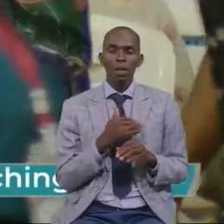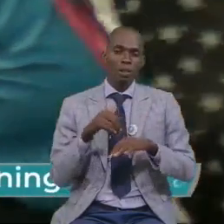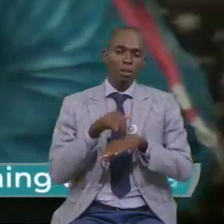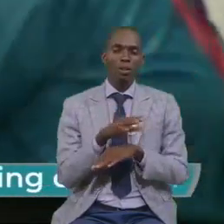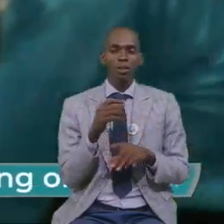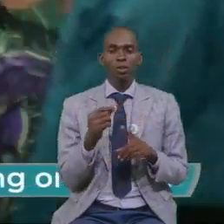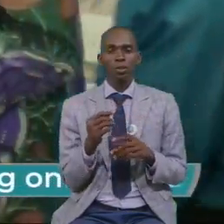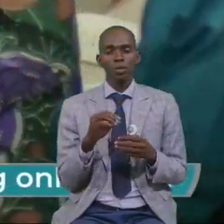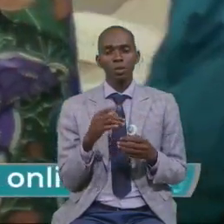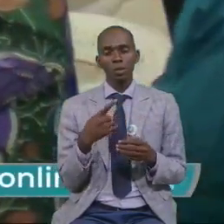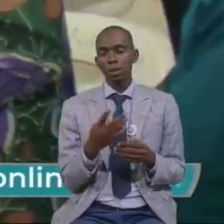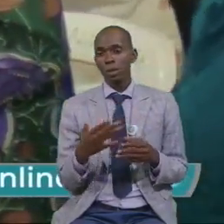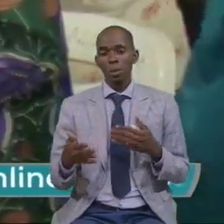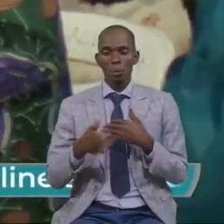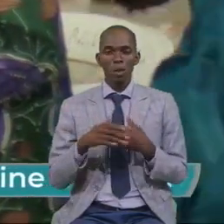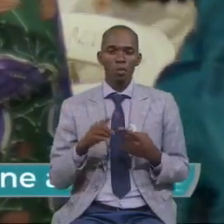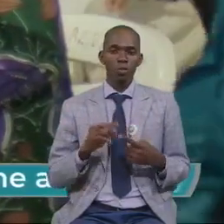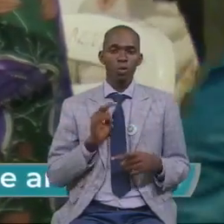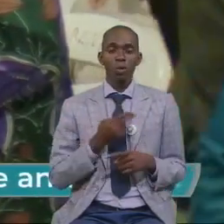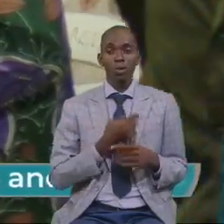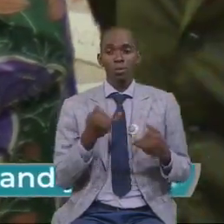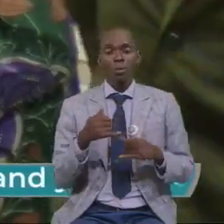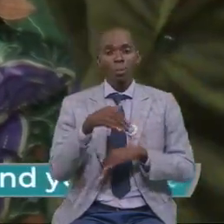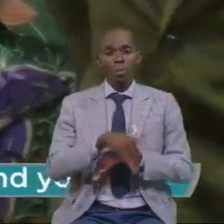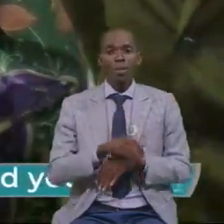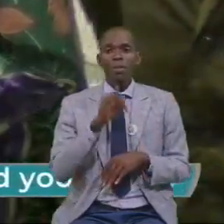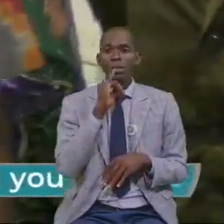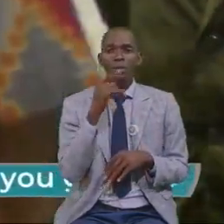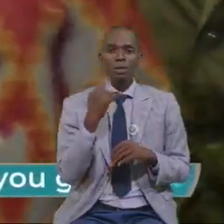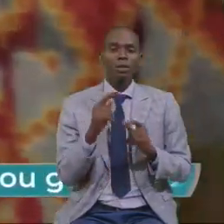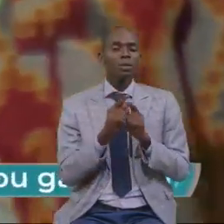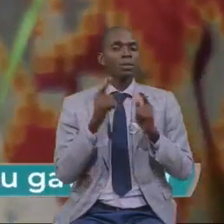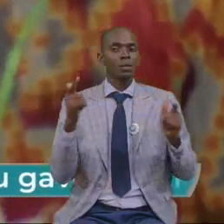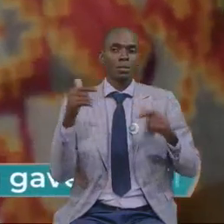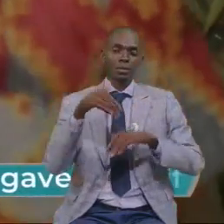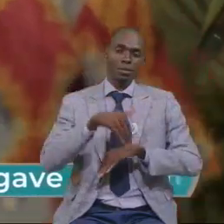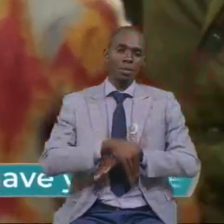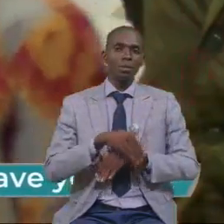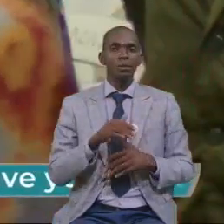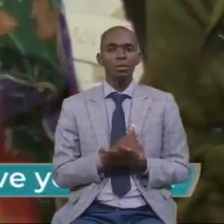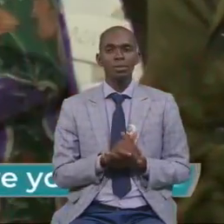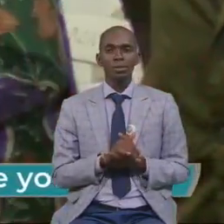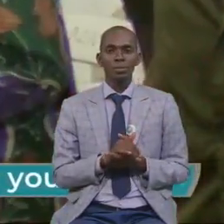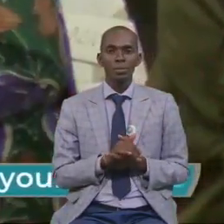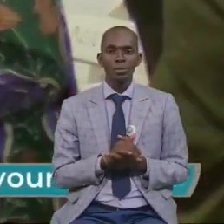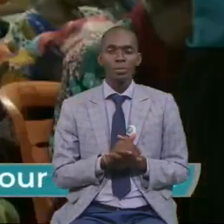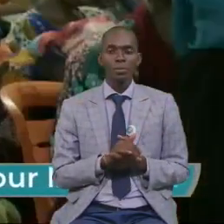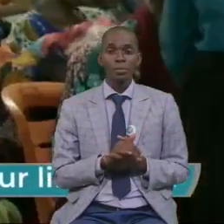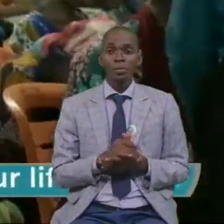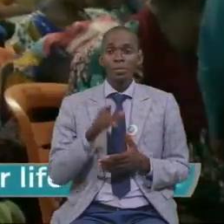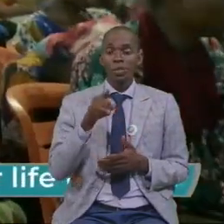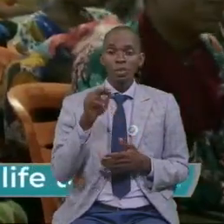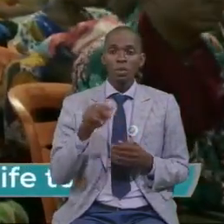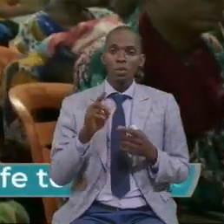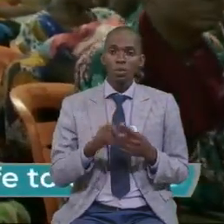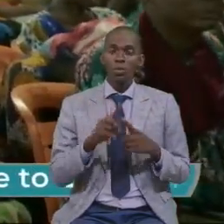Tonight is a great night. I said tonight is a great night. Begin to tell the Lord